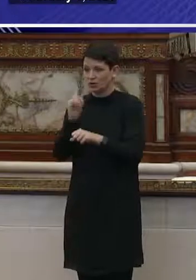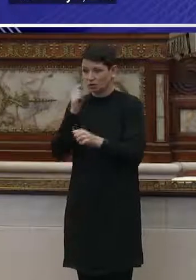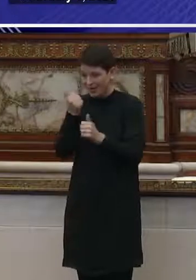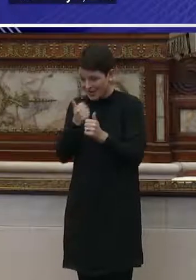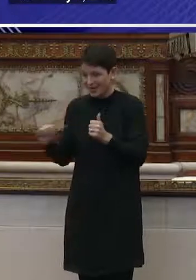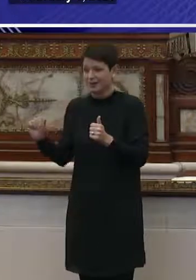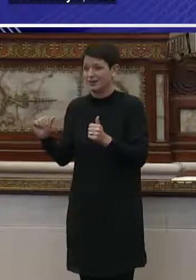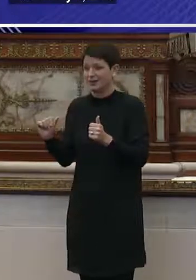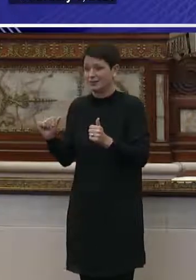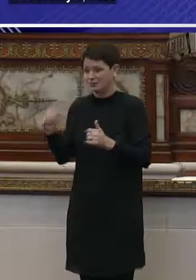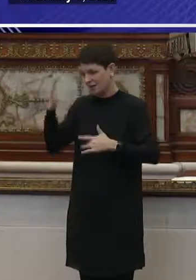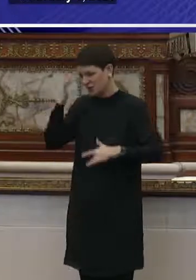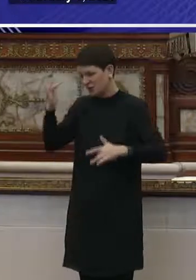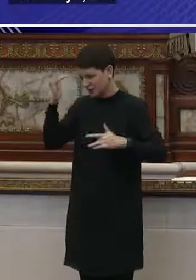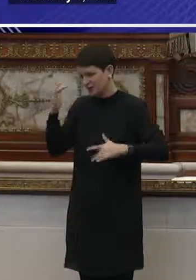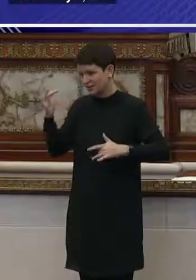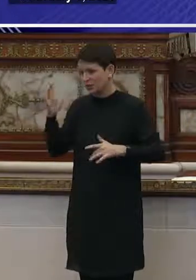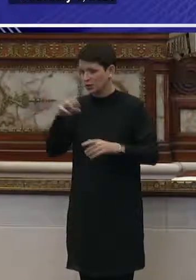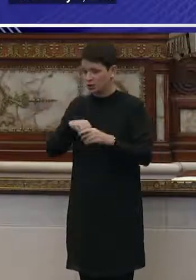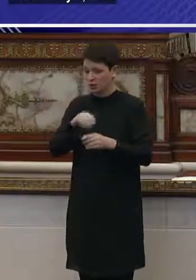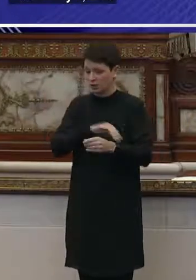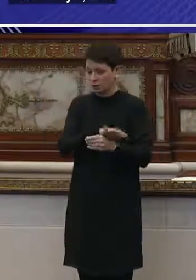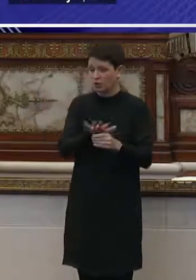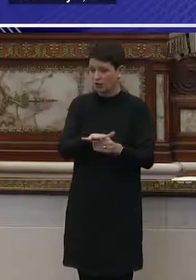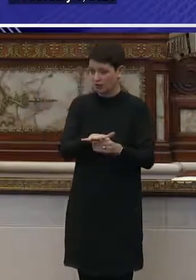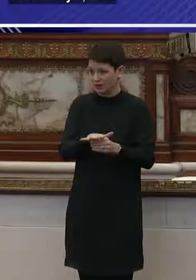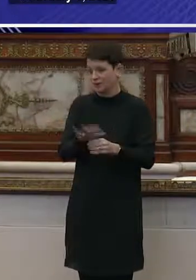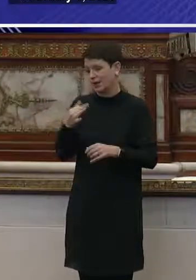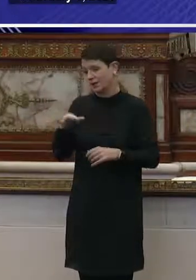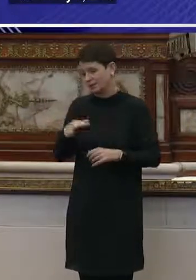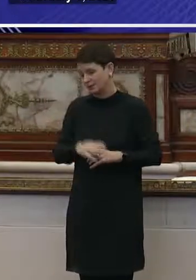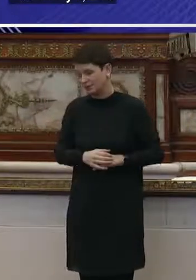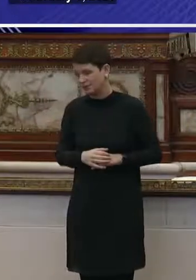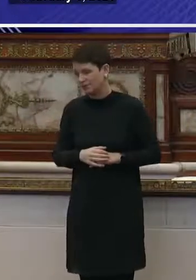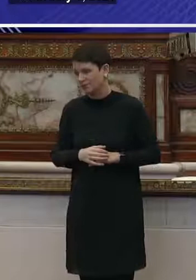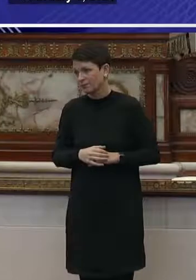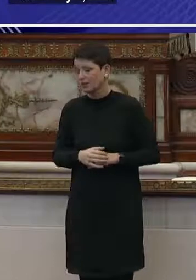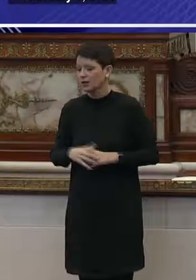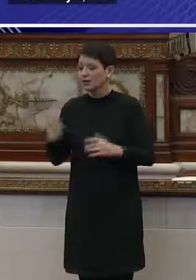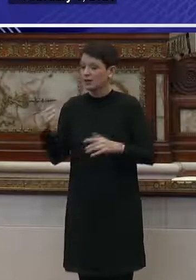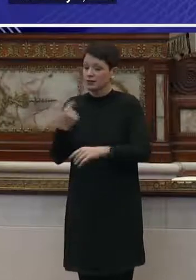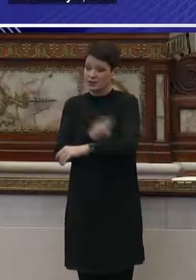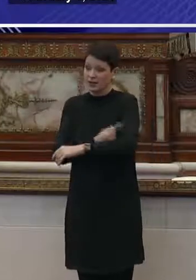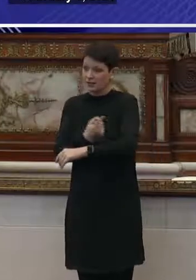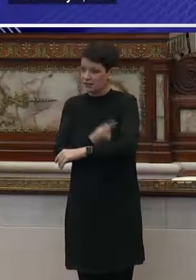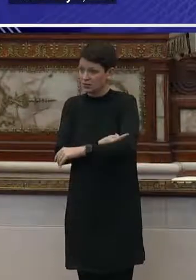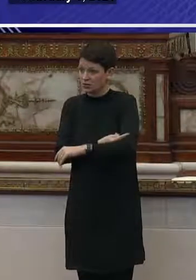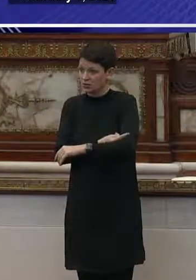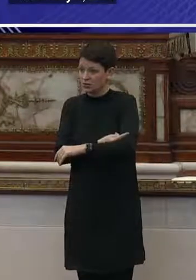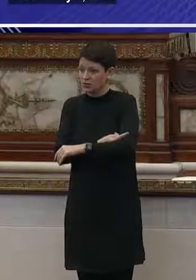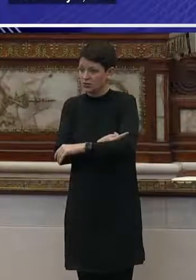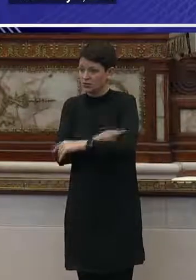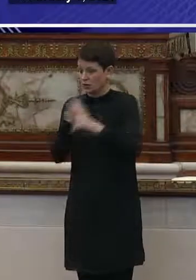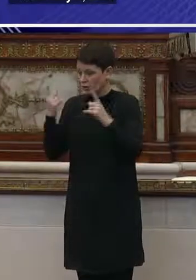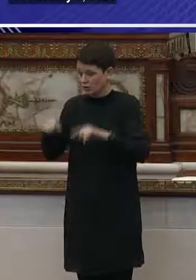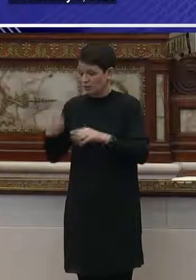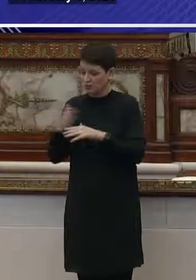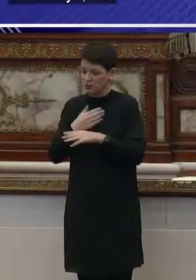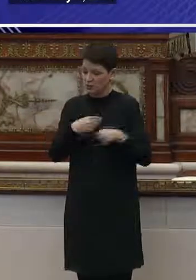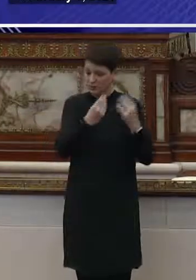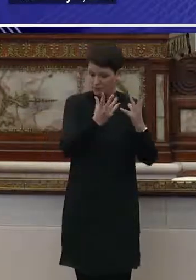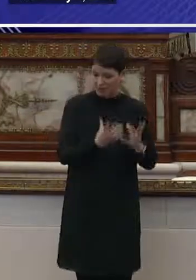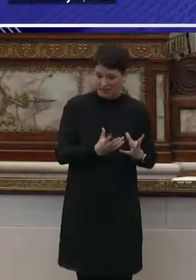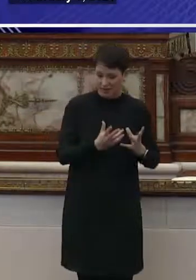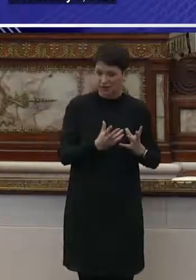number of illnesses, including COVID-19, where the vaccination agreement is between the